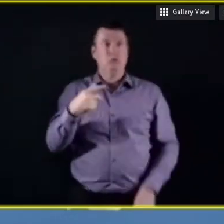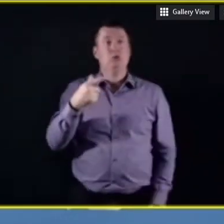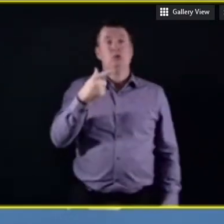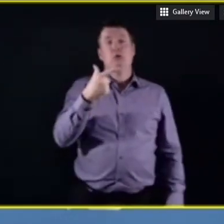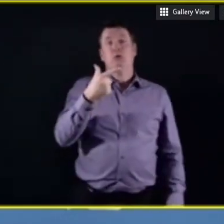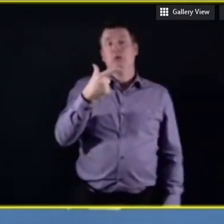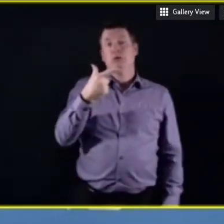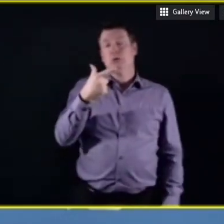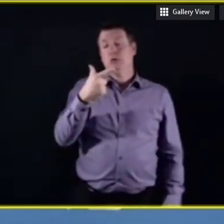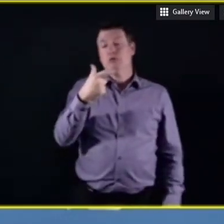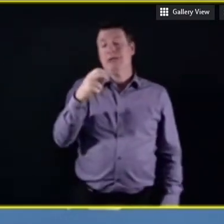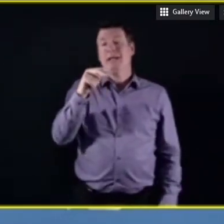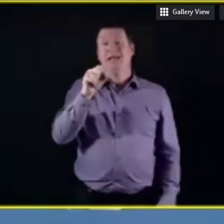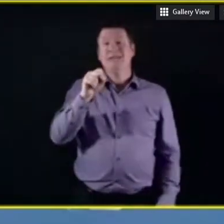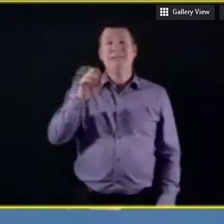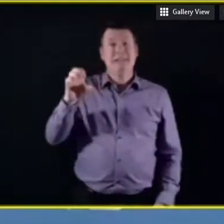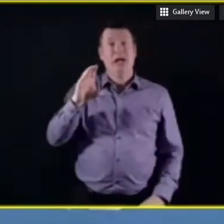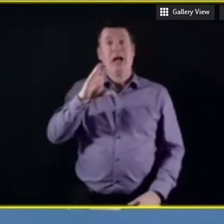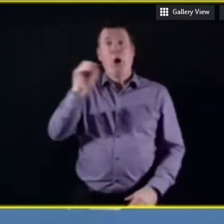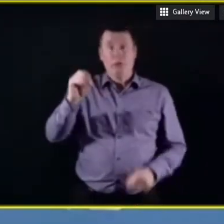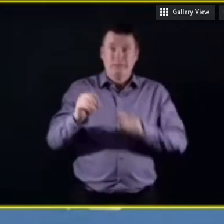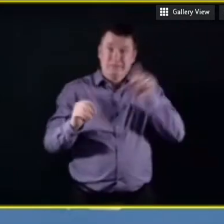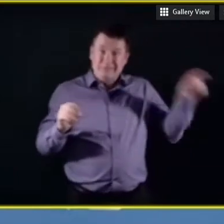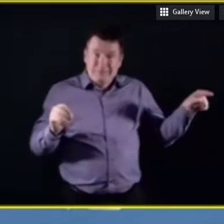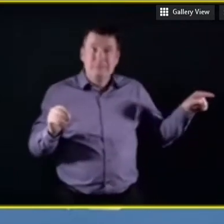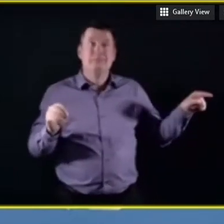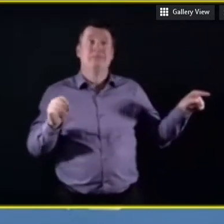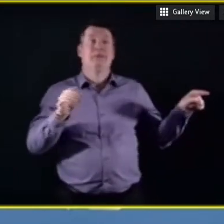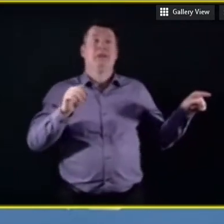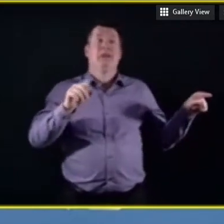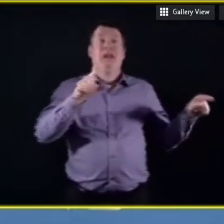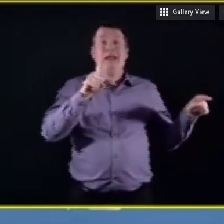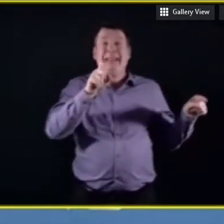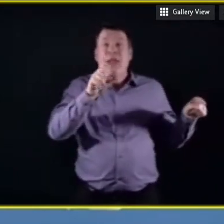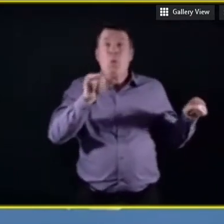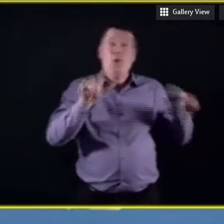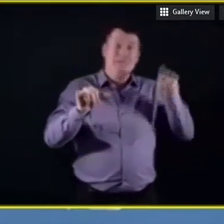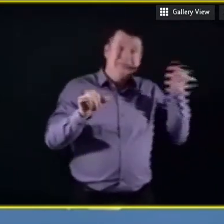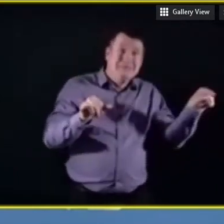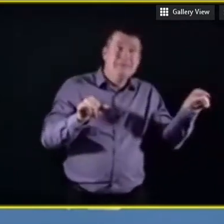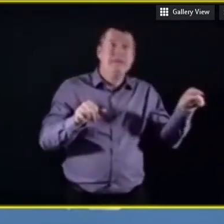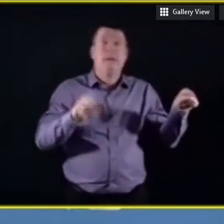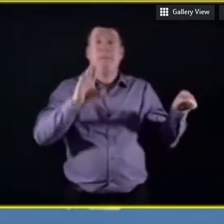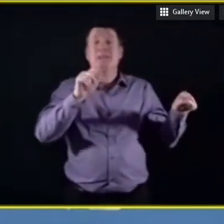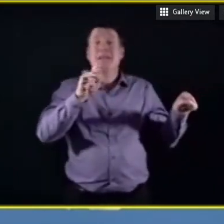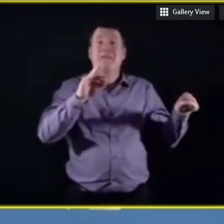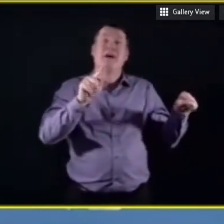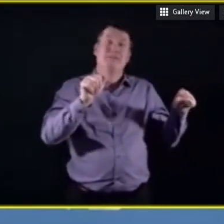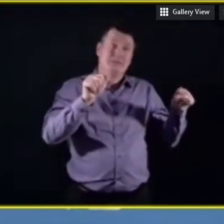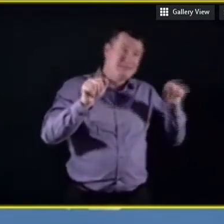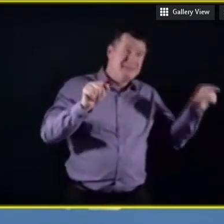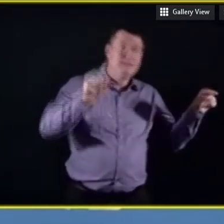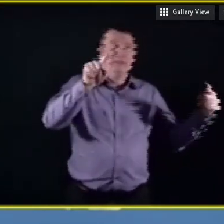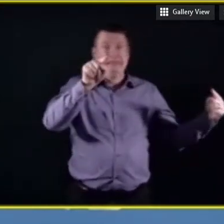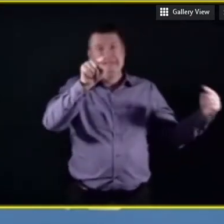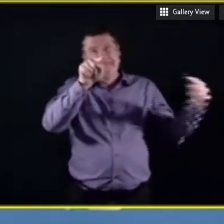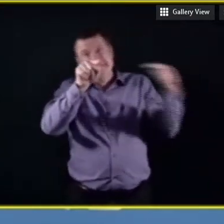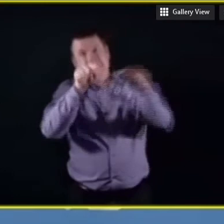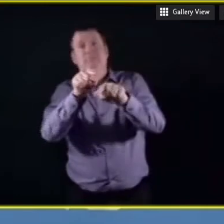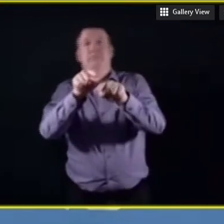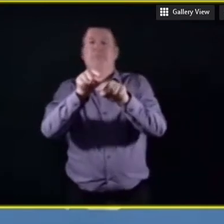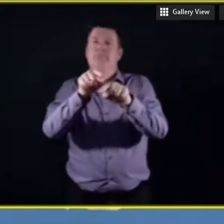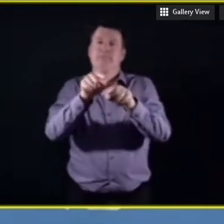from Caledonia, from Leroy, from Batavia. If I may just add to something Michelle said, we